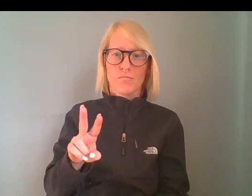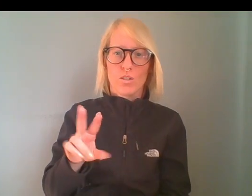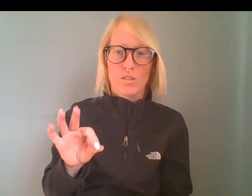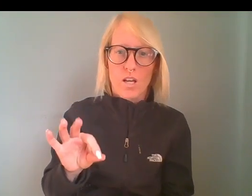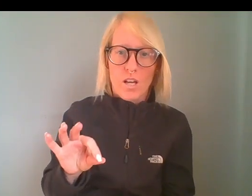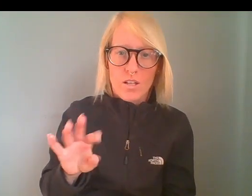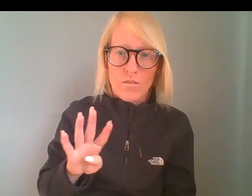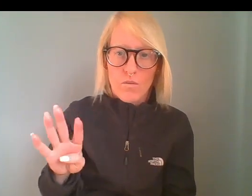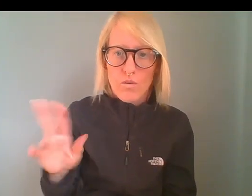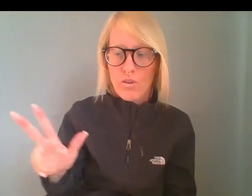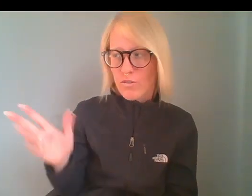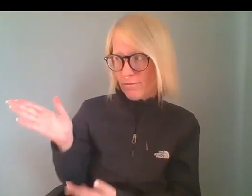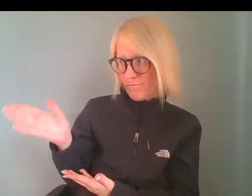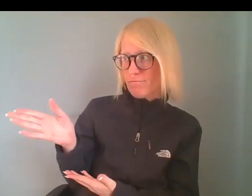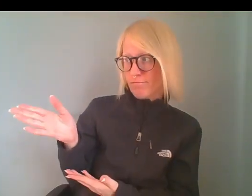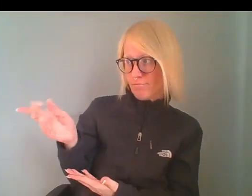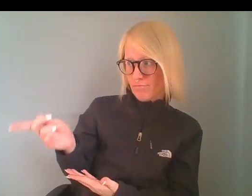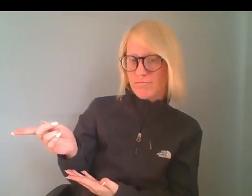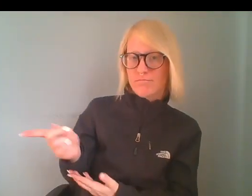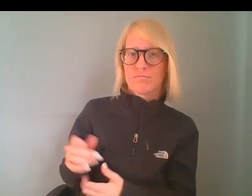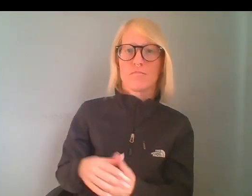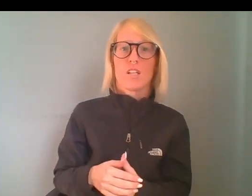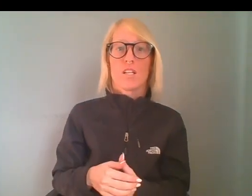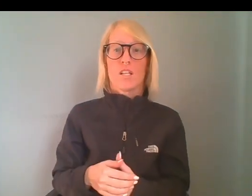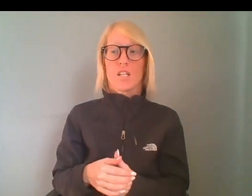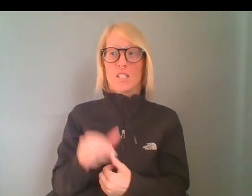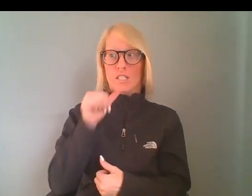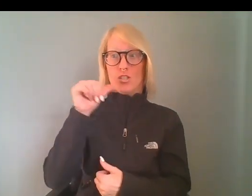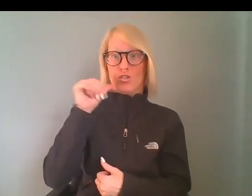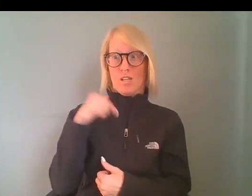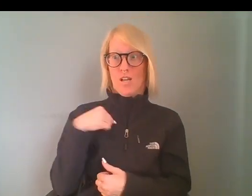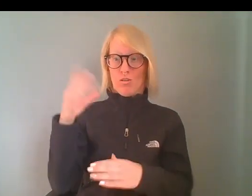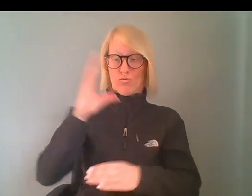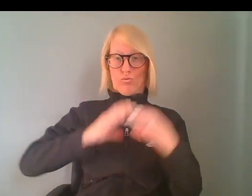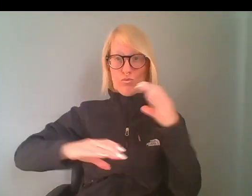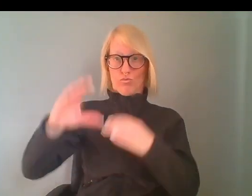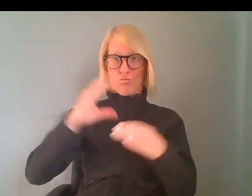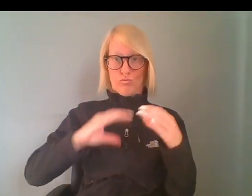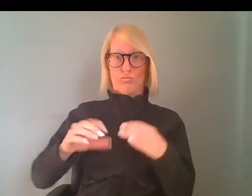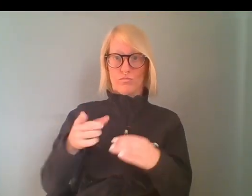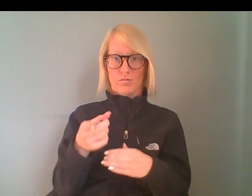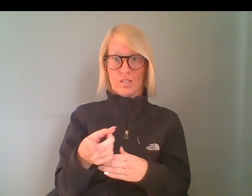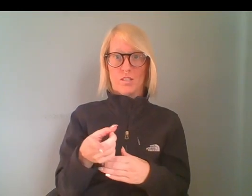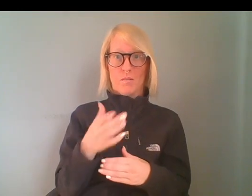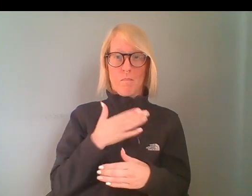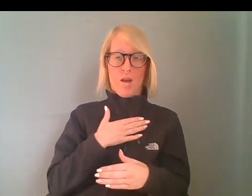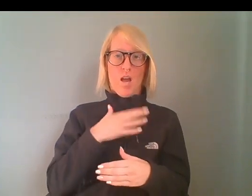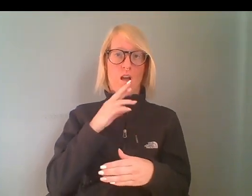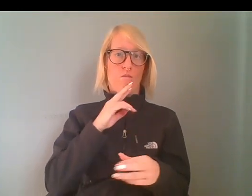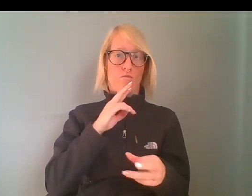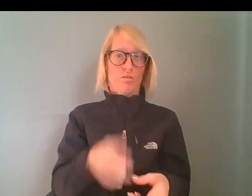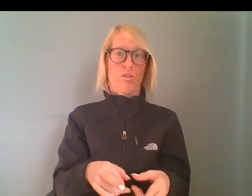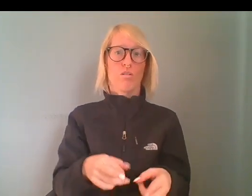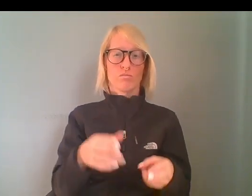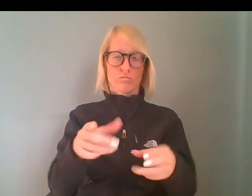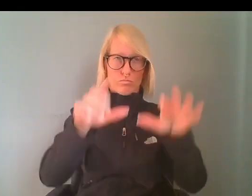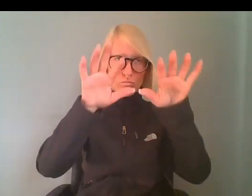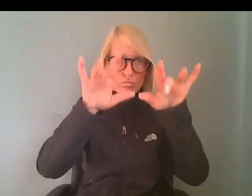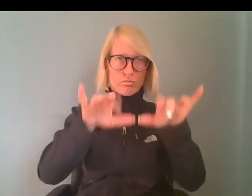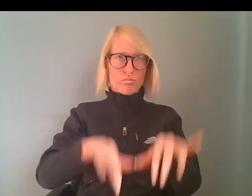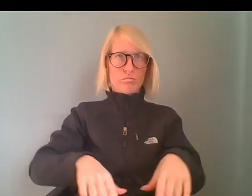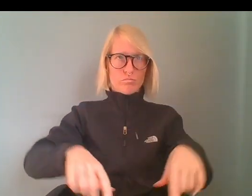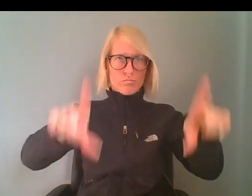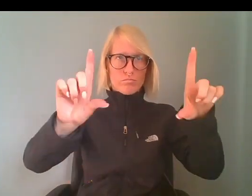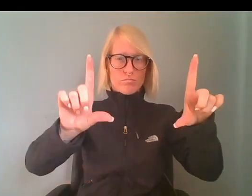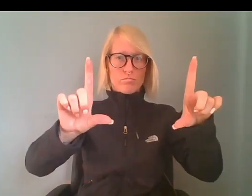So when I do that search, and this is one I did yesterday, these were my results. So you'll note here that all of these listed